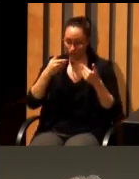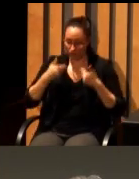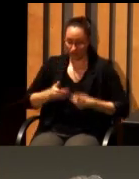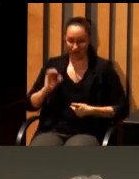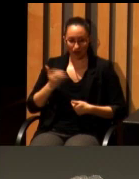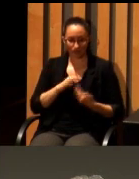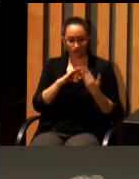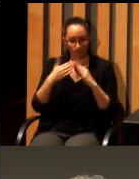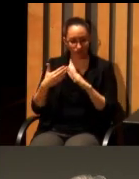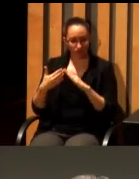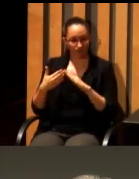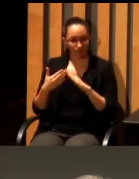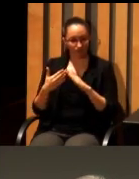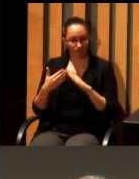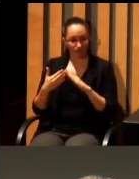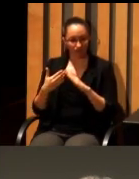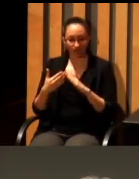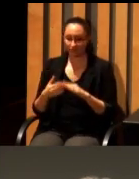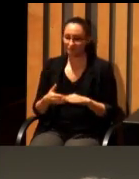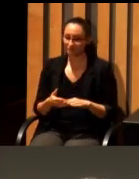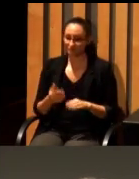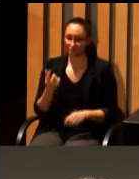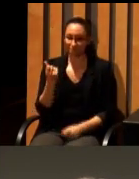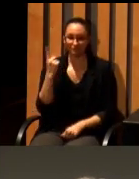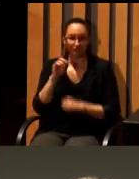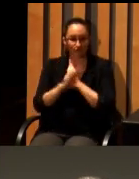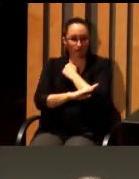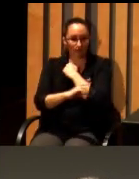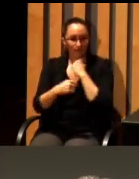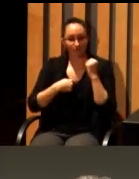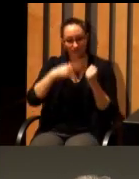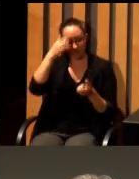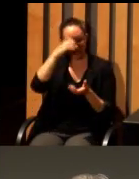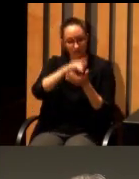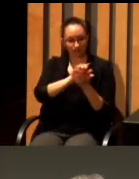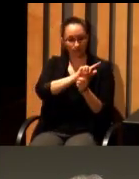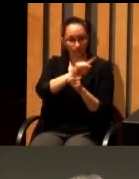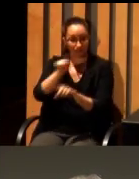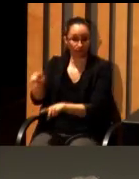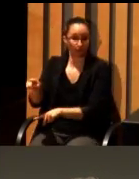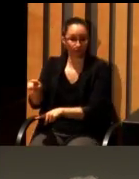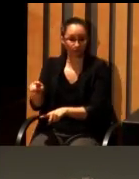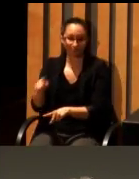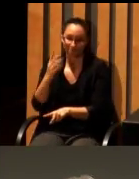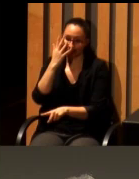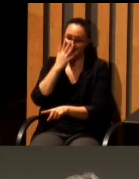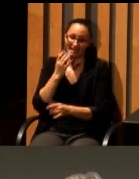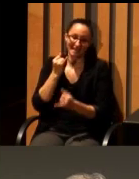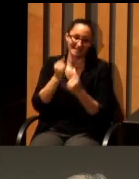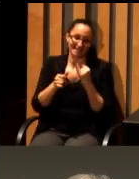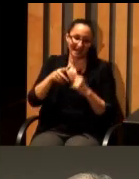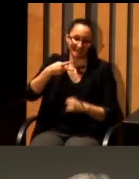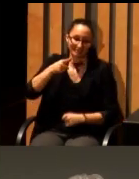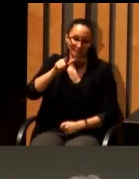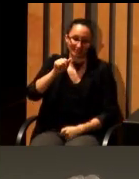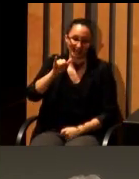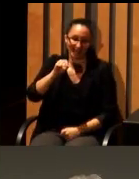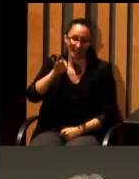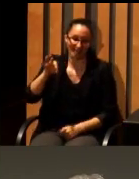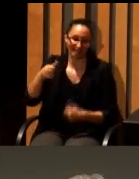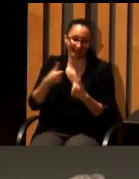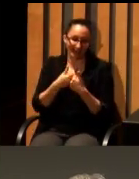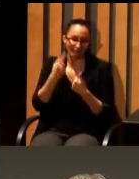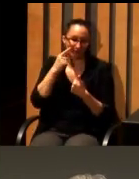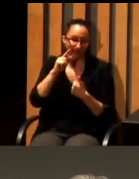community. Last fall, my husband and I attended what turned out to be, unfortunately, the last playoff game for the season for the